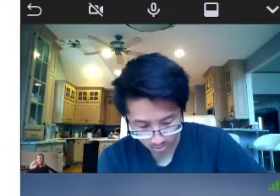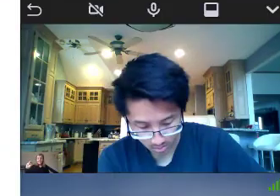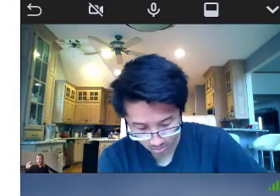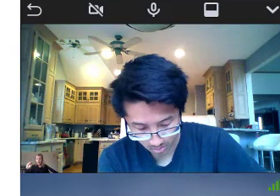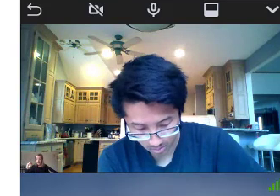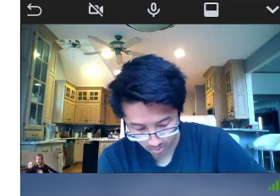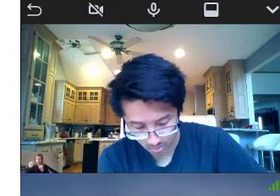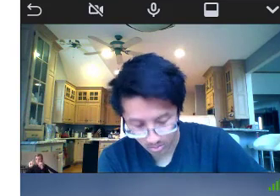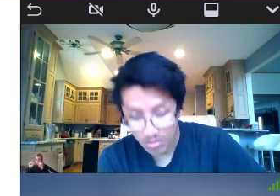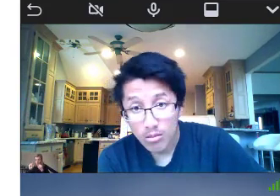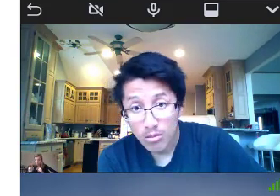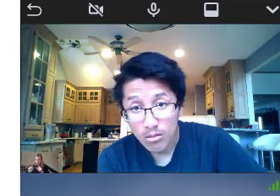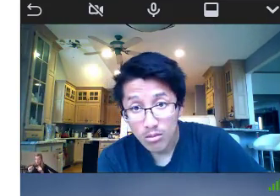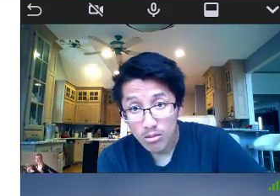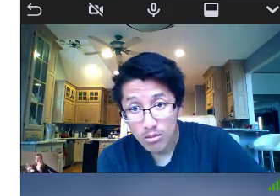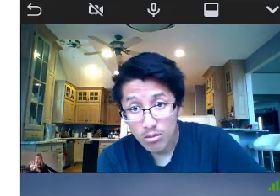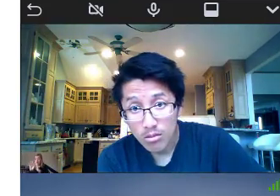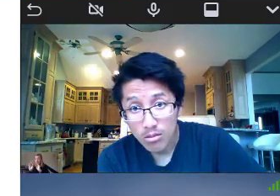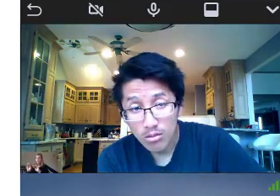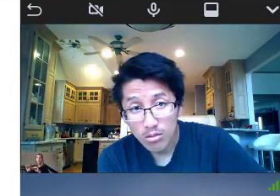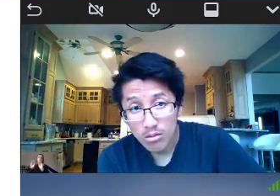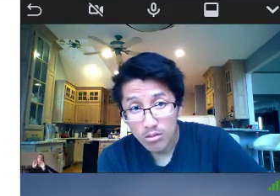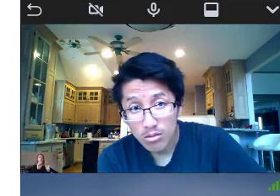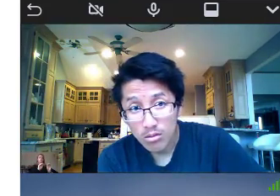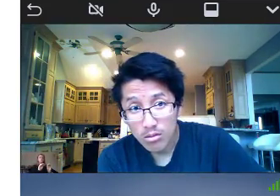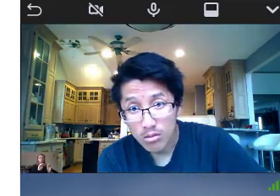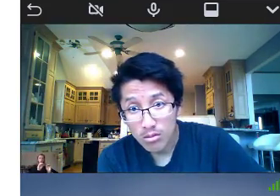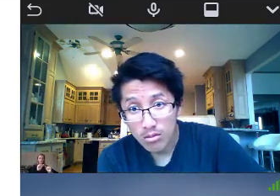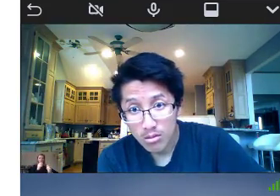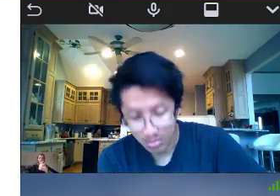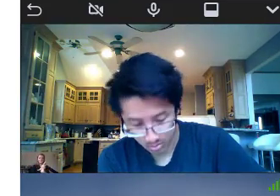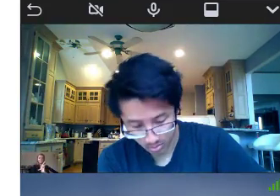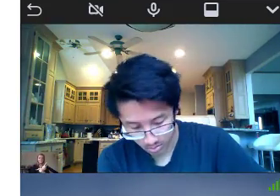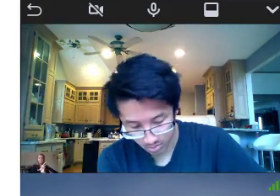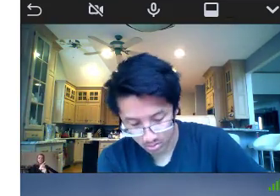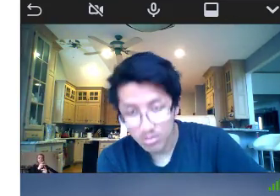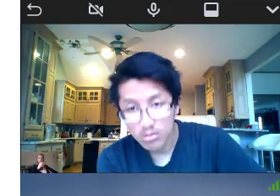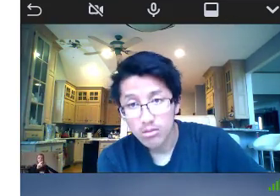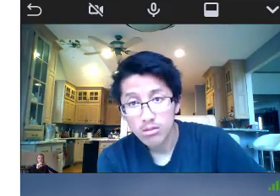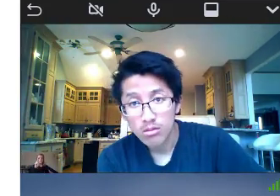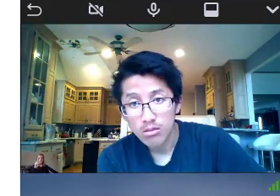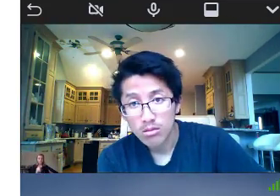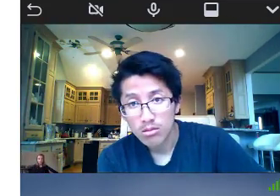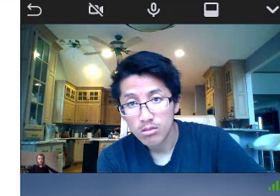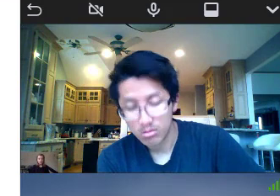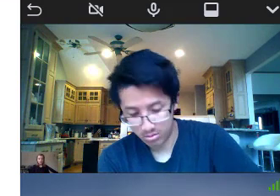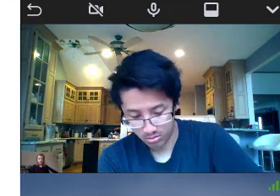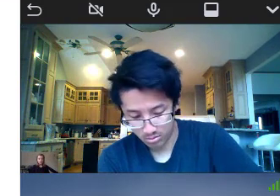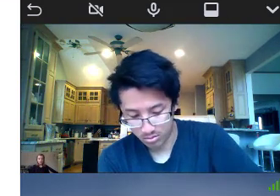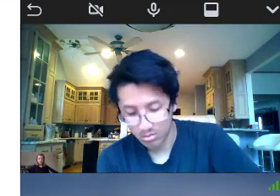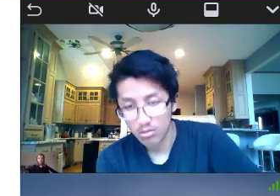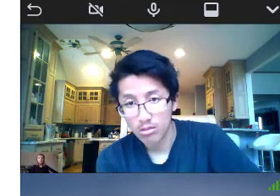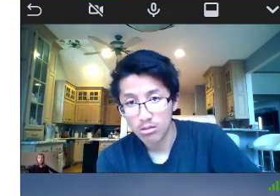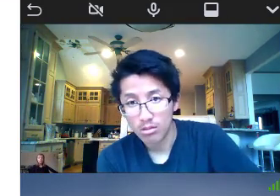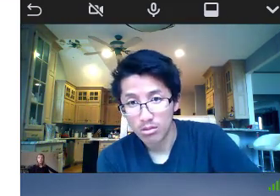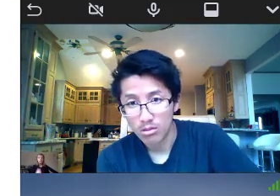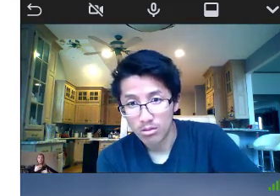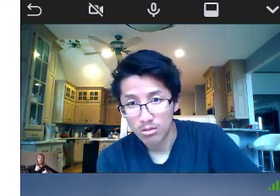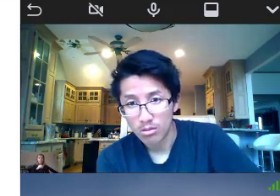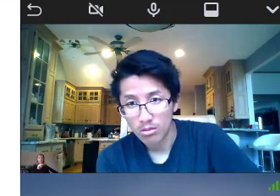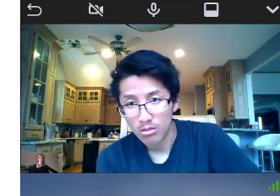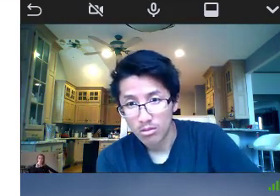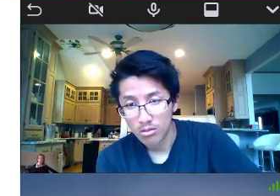here, and that'll help you find the Nusselt number. And then once you know Nusselt number, you can solve for H. For flow